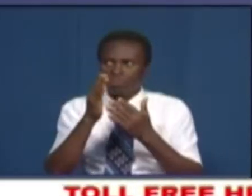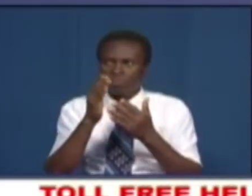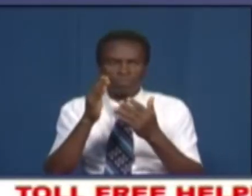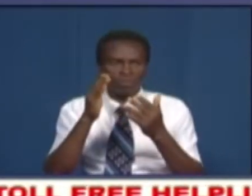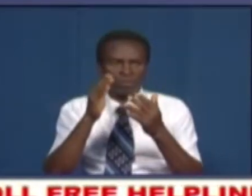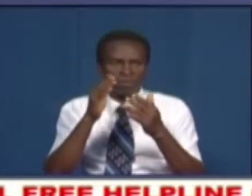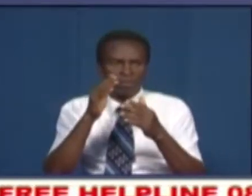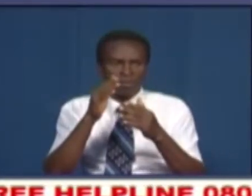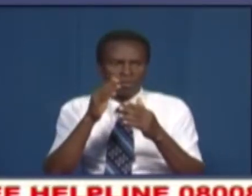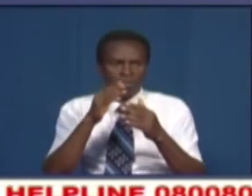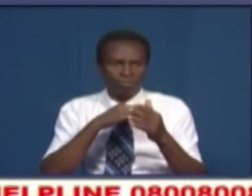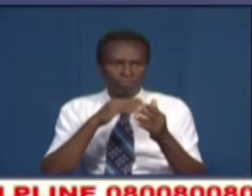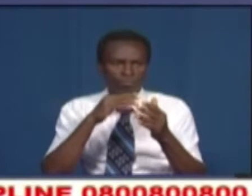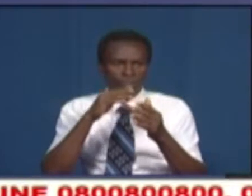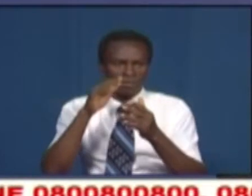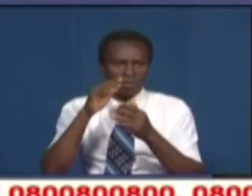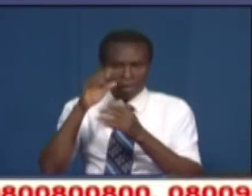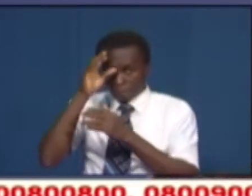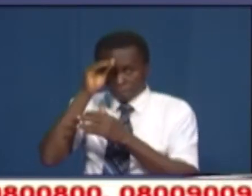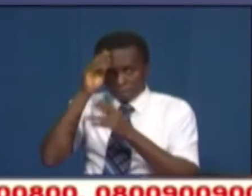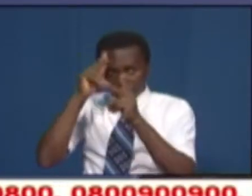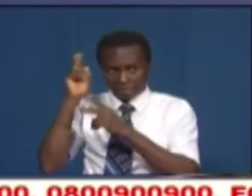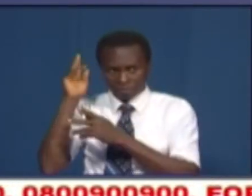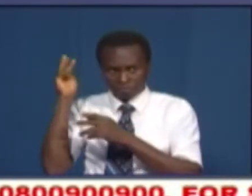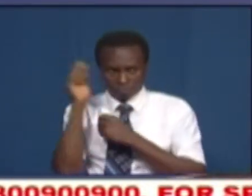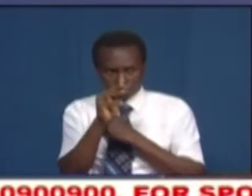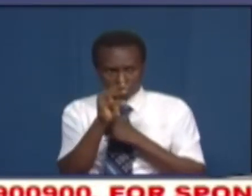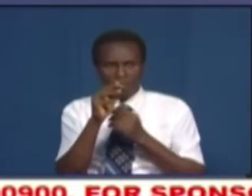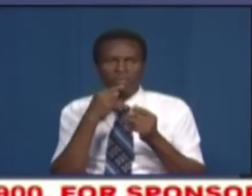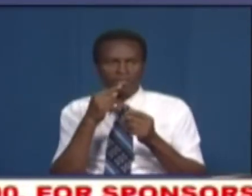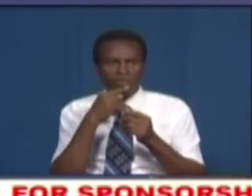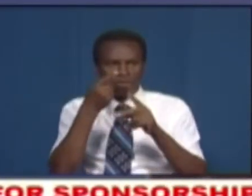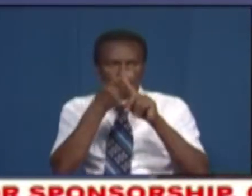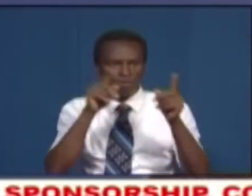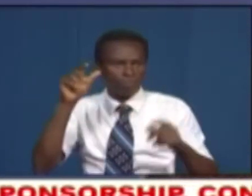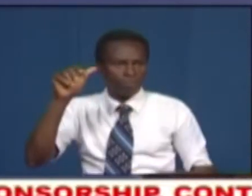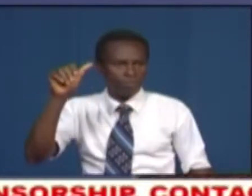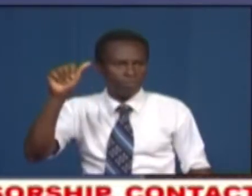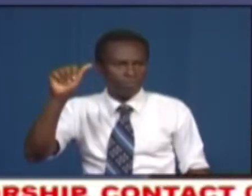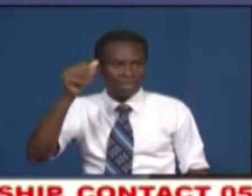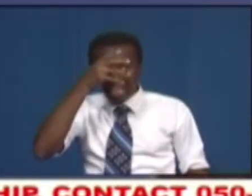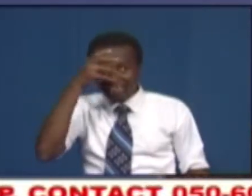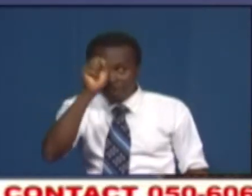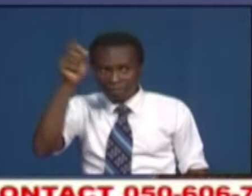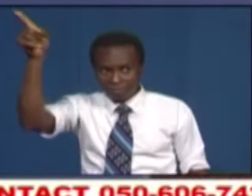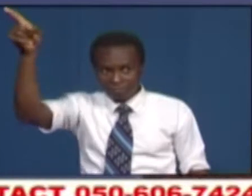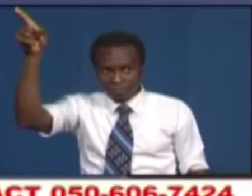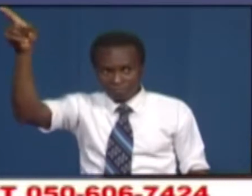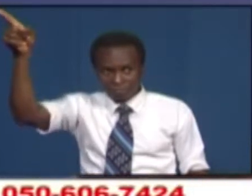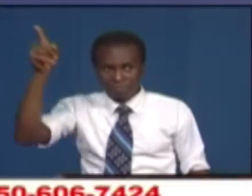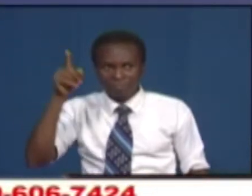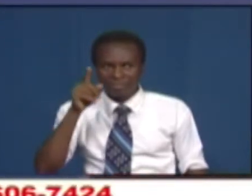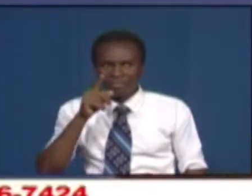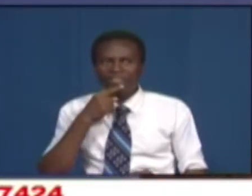we have Johnson. Johnson says that he's from Amasaman, Ashaiman. If we talk about adolescent girls, it's